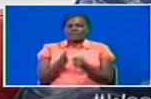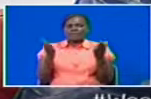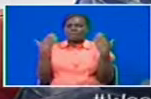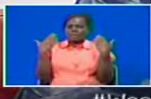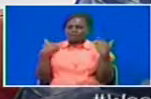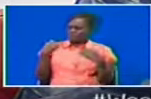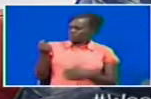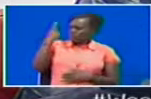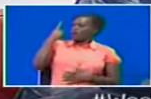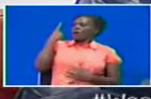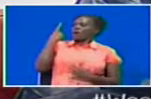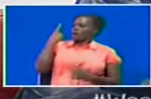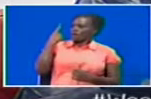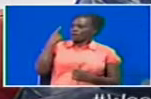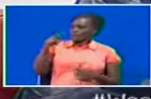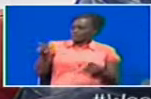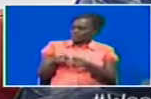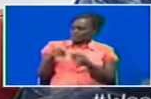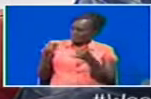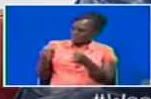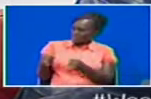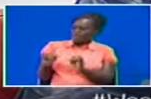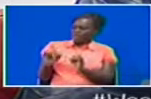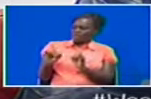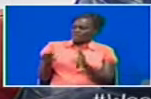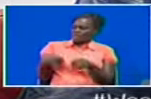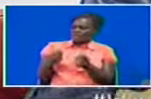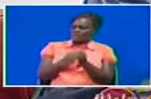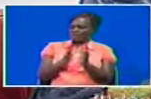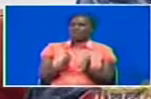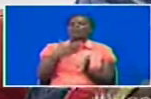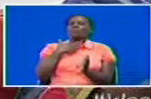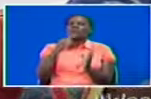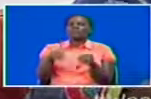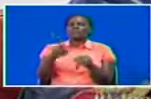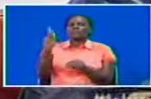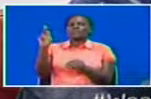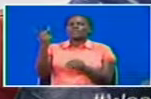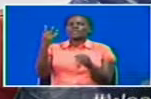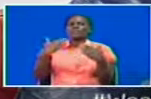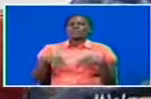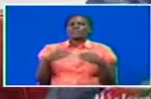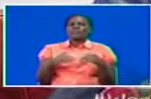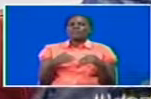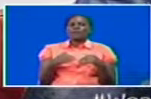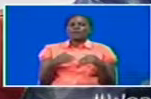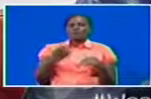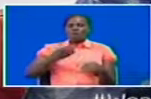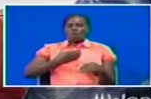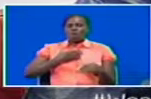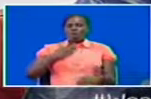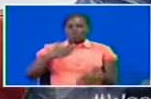I realized that I should also give the same leadership which I wanted to give to Kenyans as a whole to my own